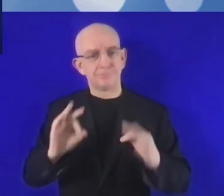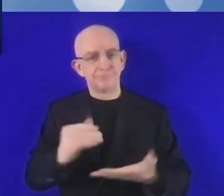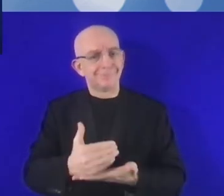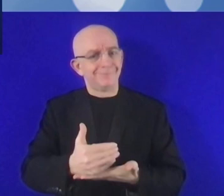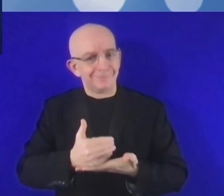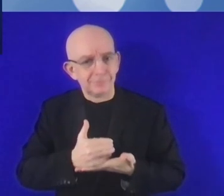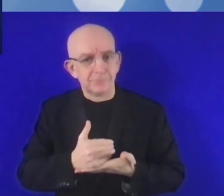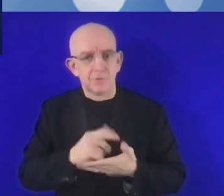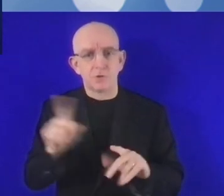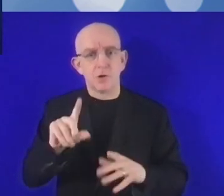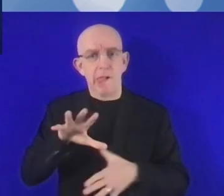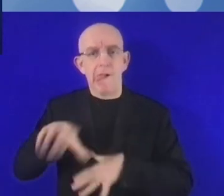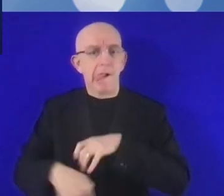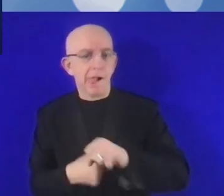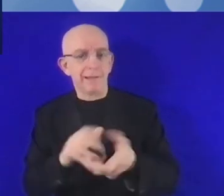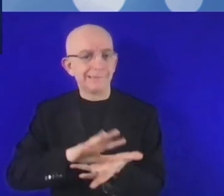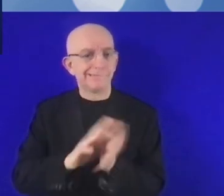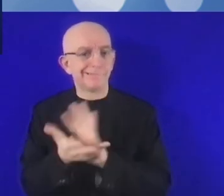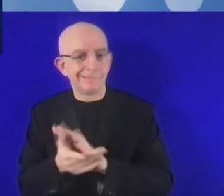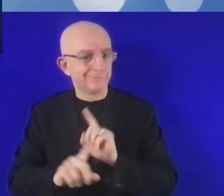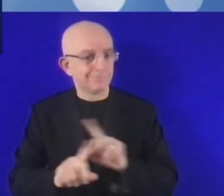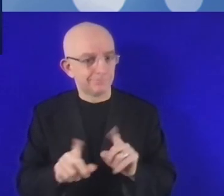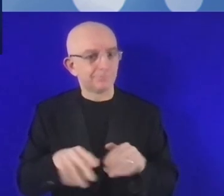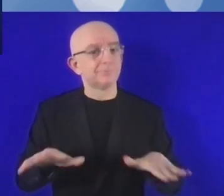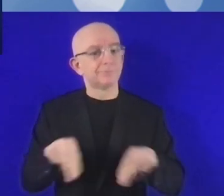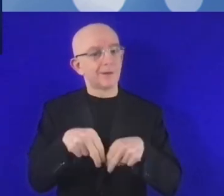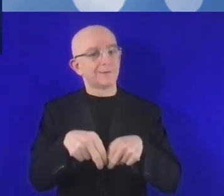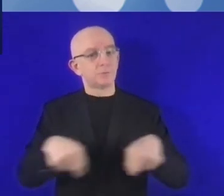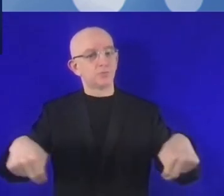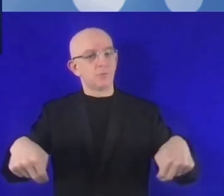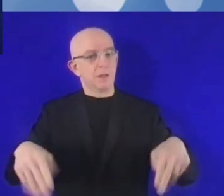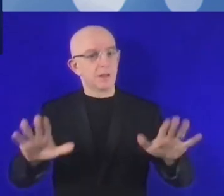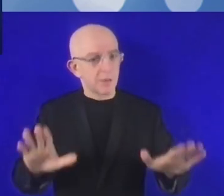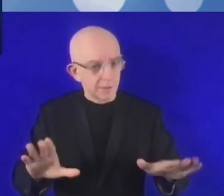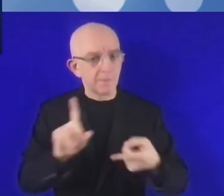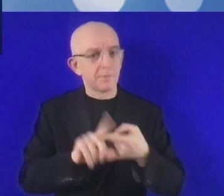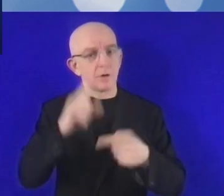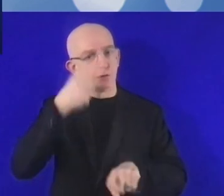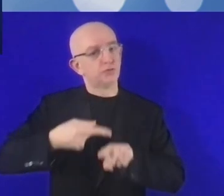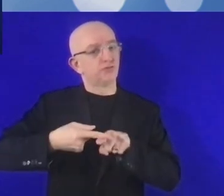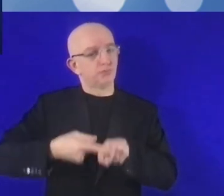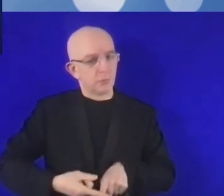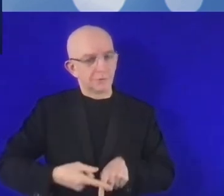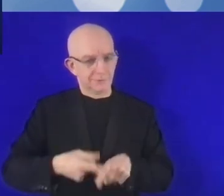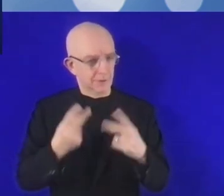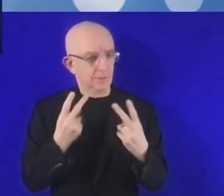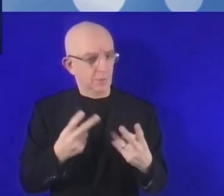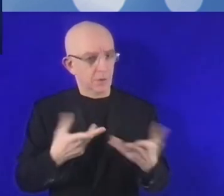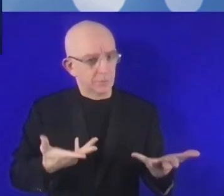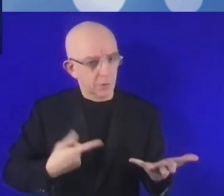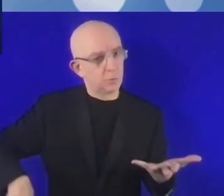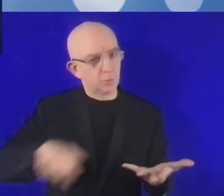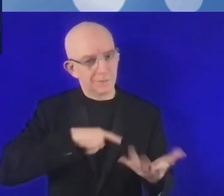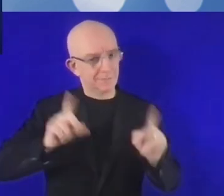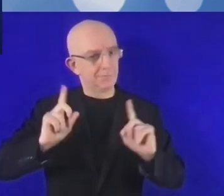we design it and how we organize it. Digital transformation is simply a must for